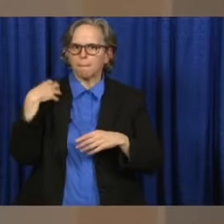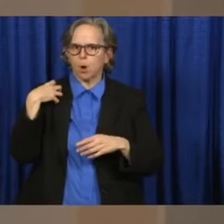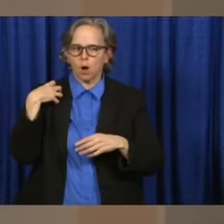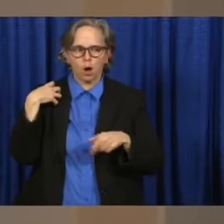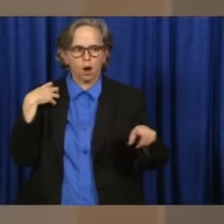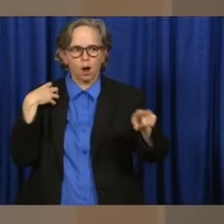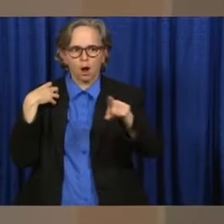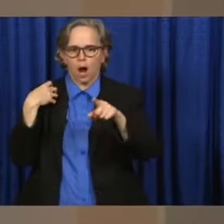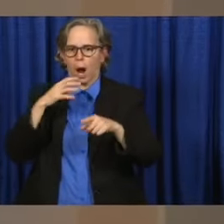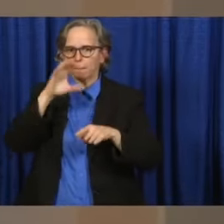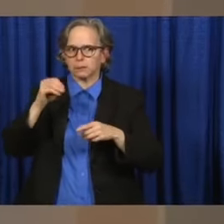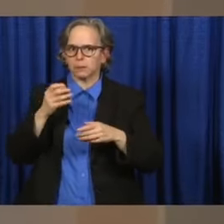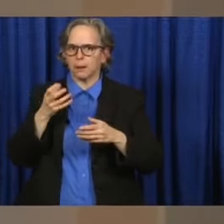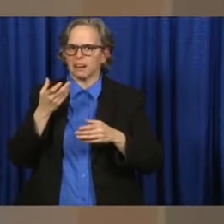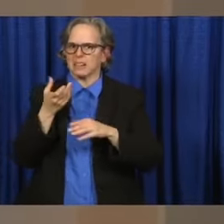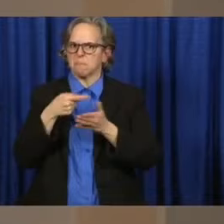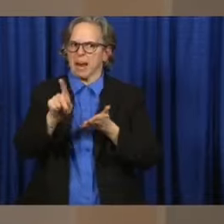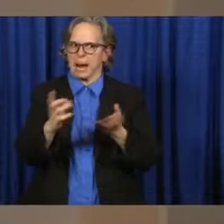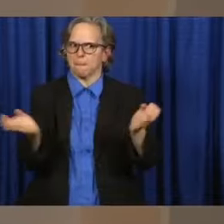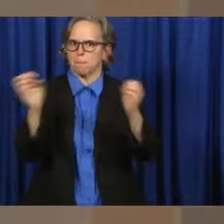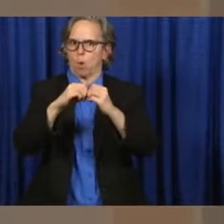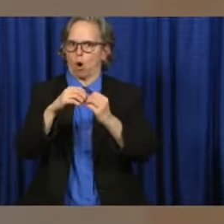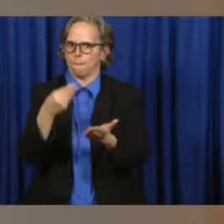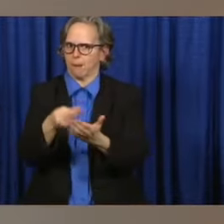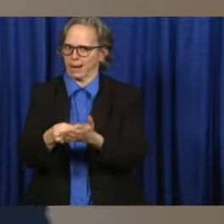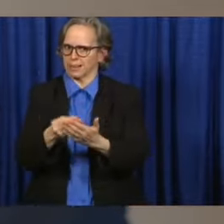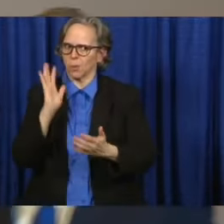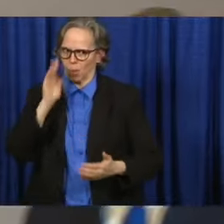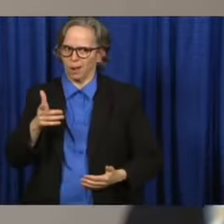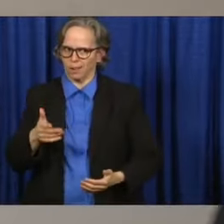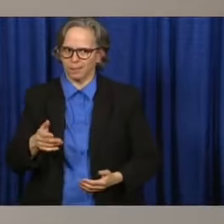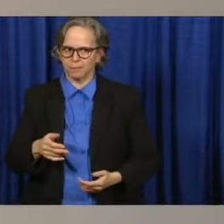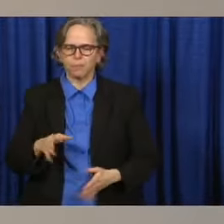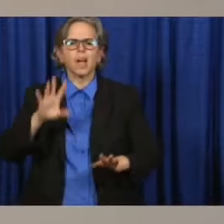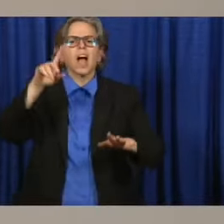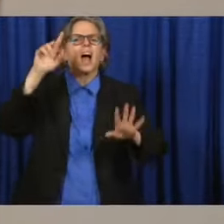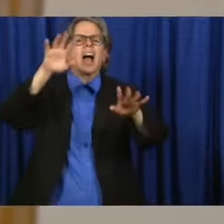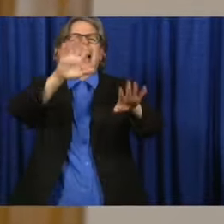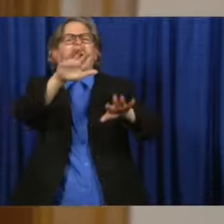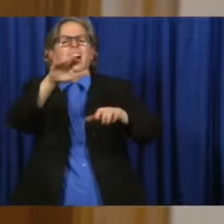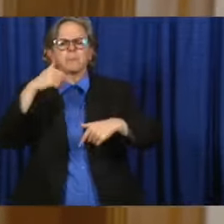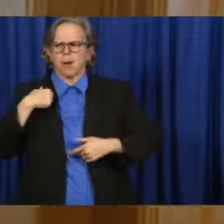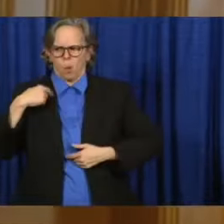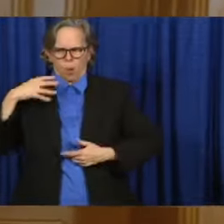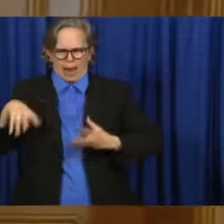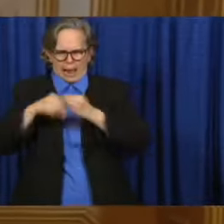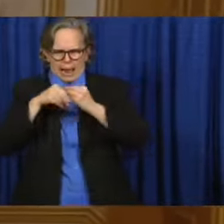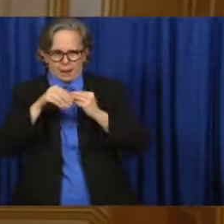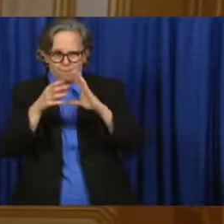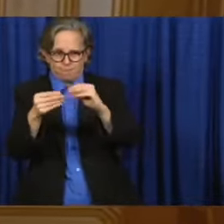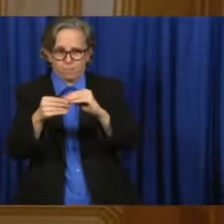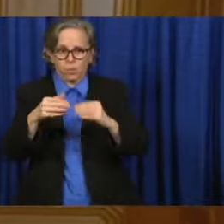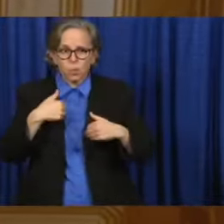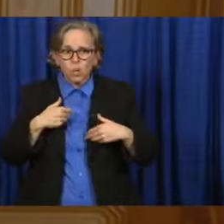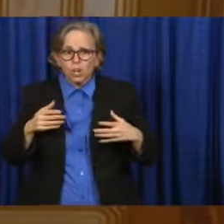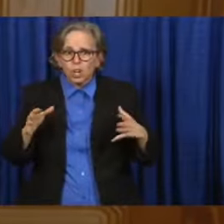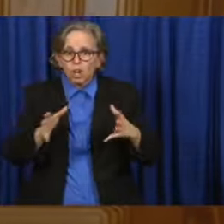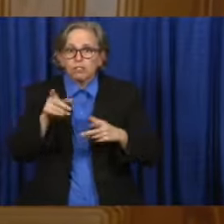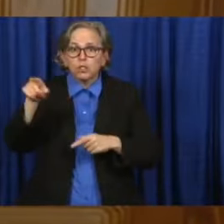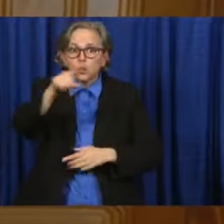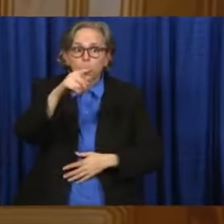that. Let me just add one thing. Again, we would encourage companies to allow these to be worn.